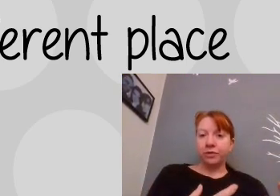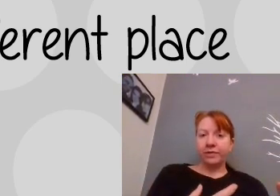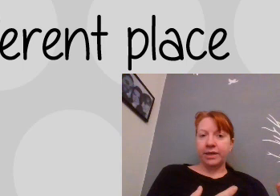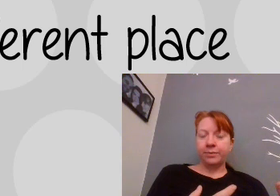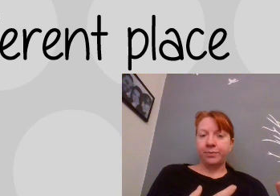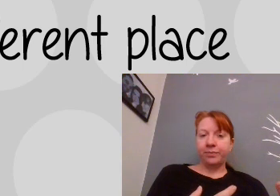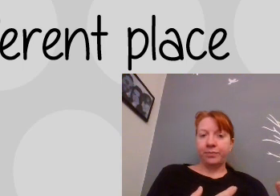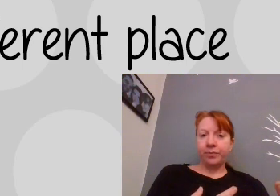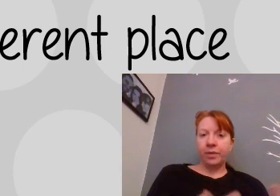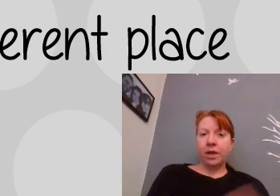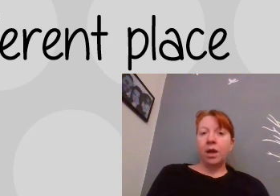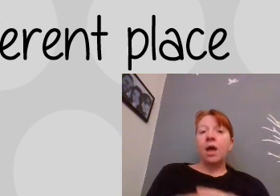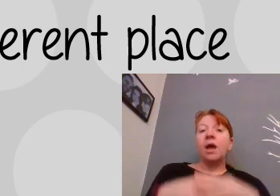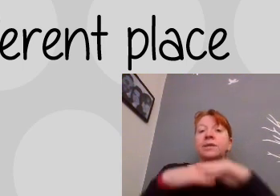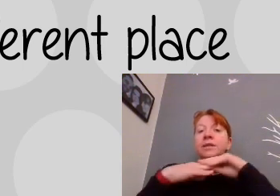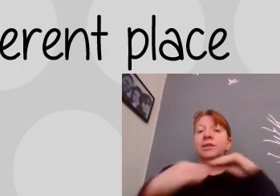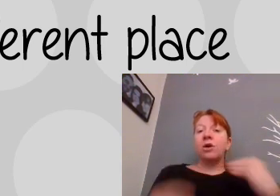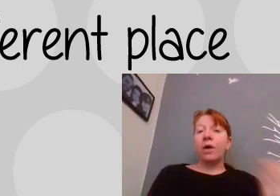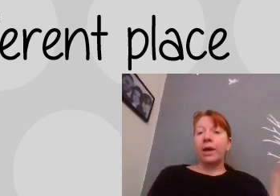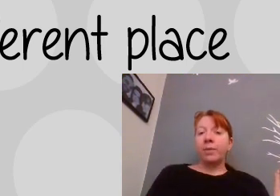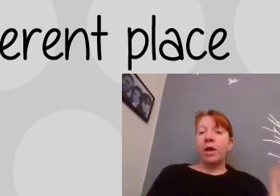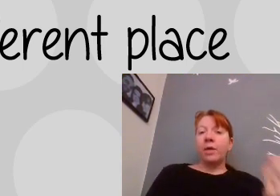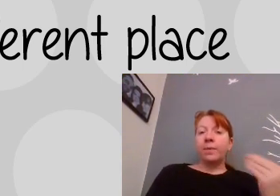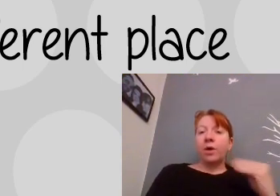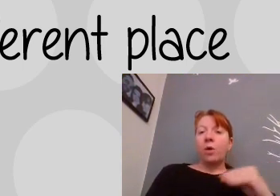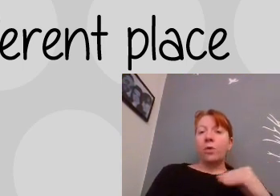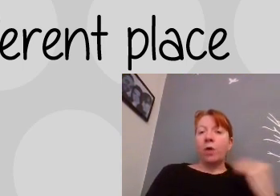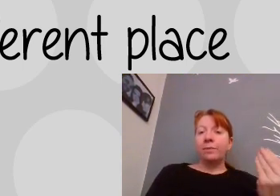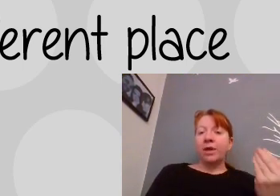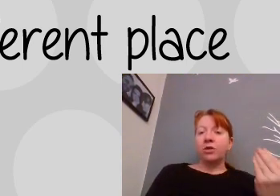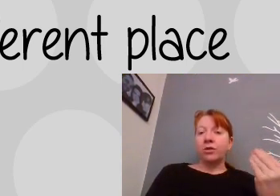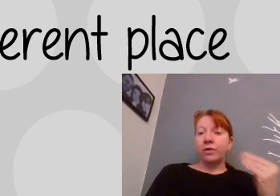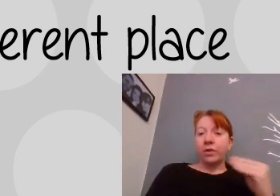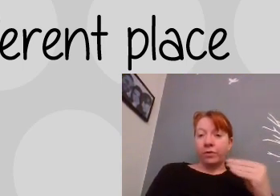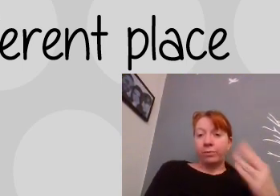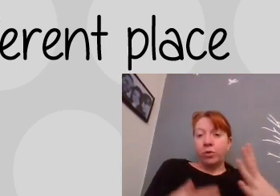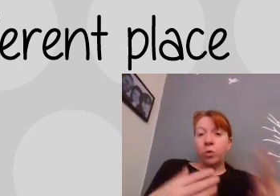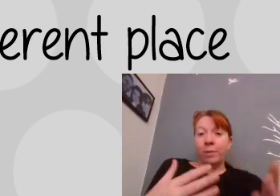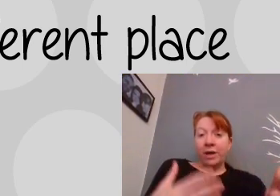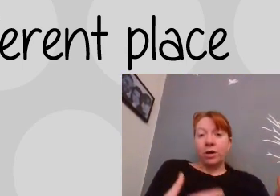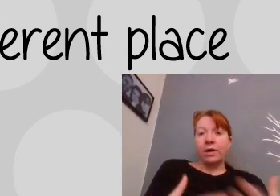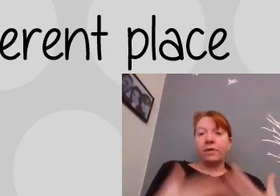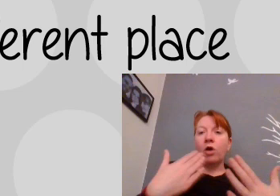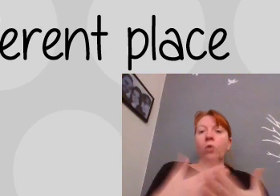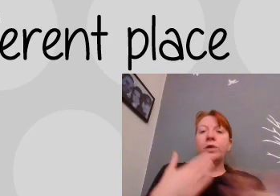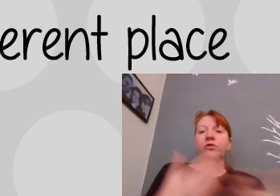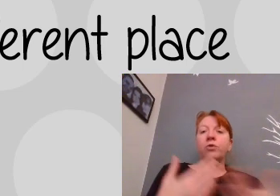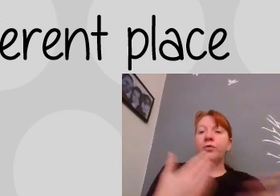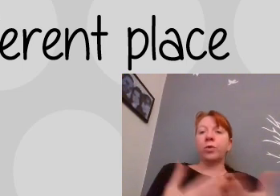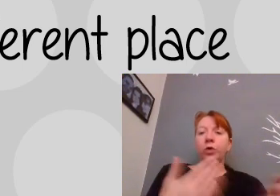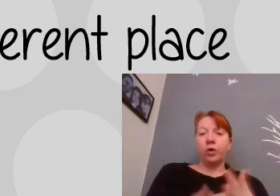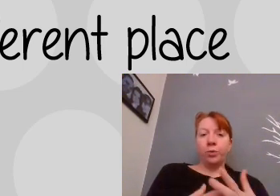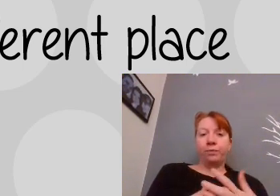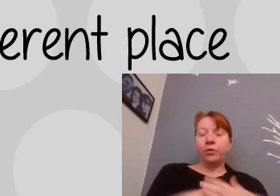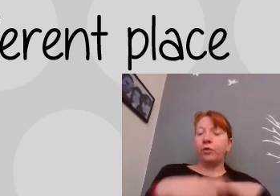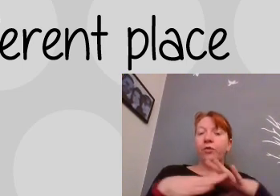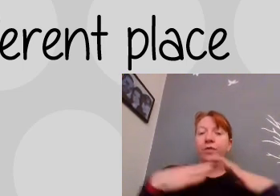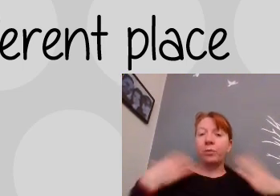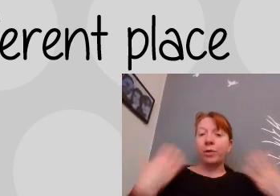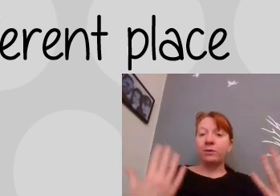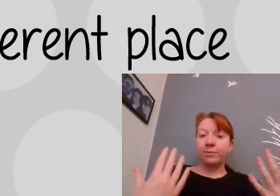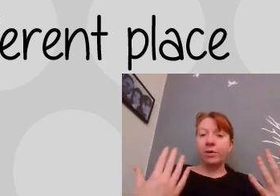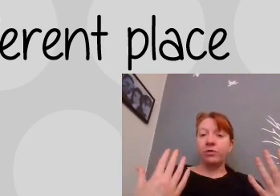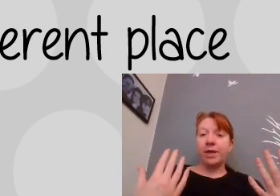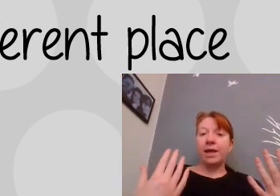fast you were traveling. So the time that only measured that you measure is only true for you, not